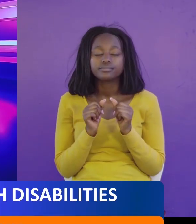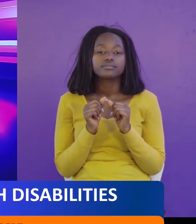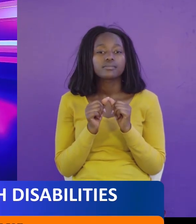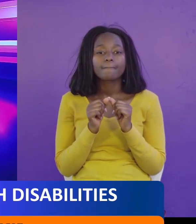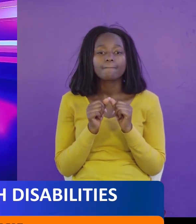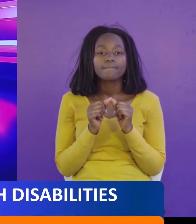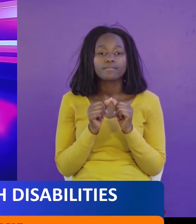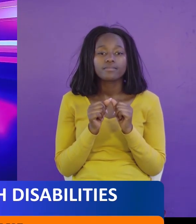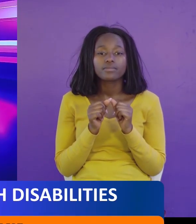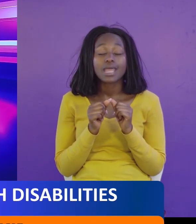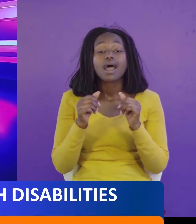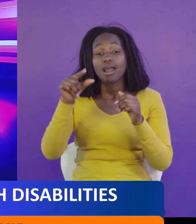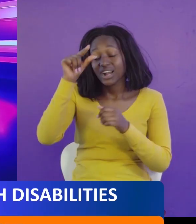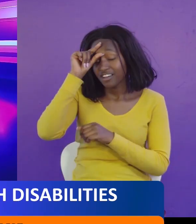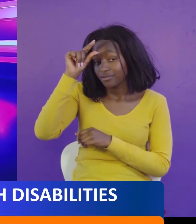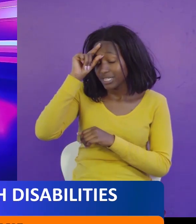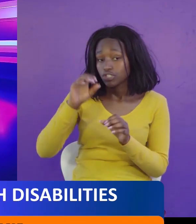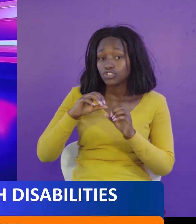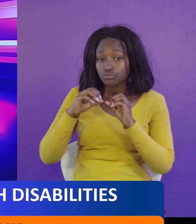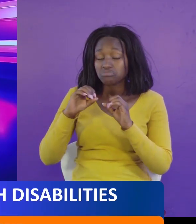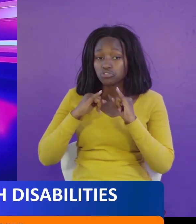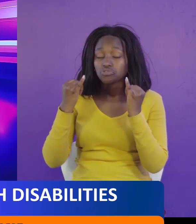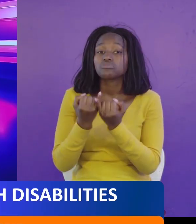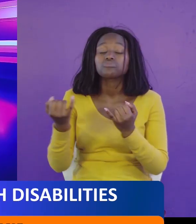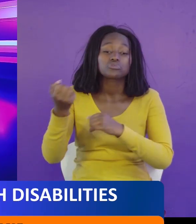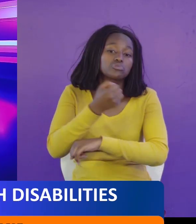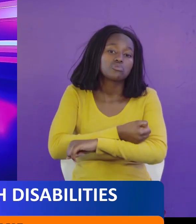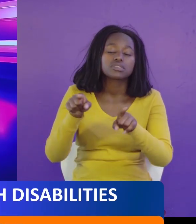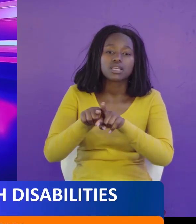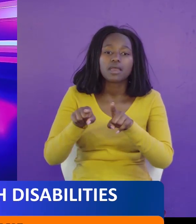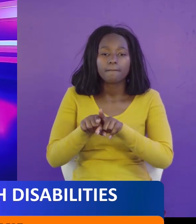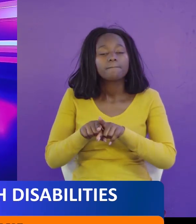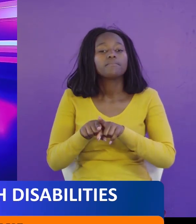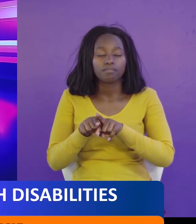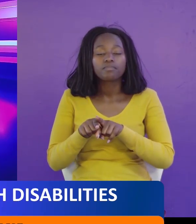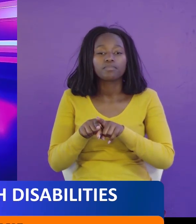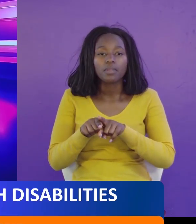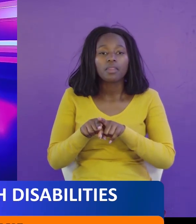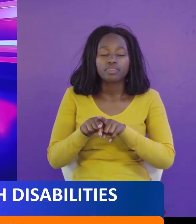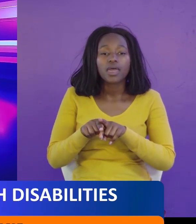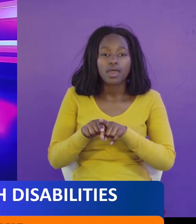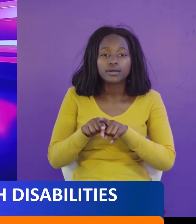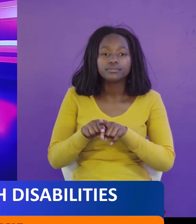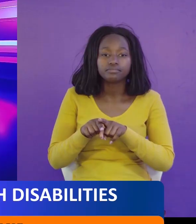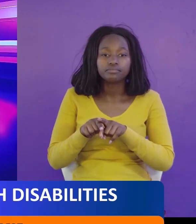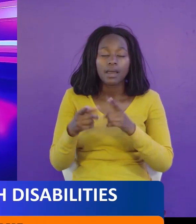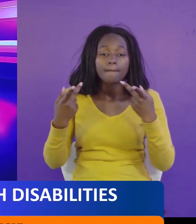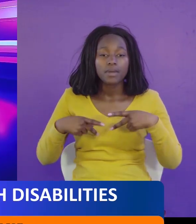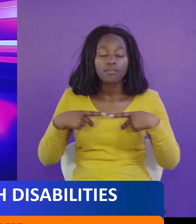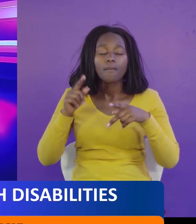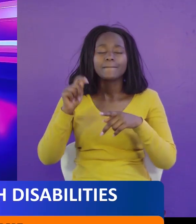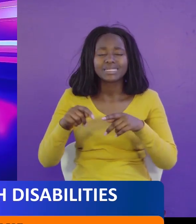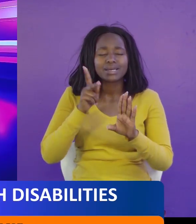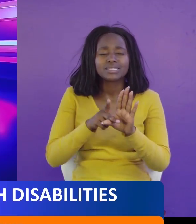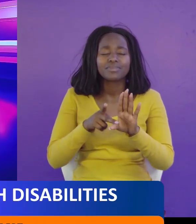With government institutions, schools, and diplomatic missions mandated to participate in civic education on Katiba